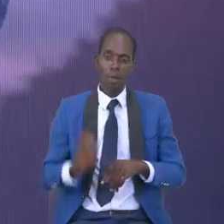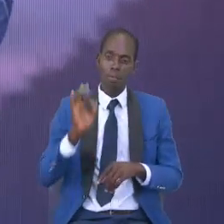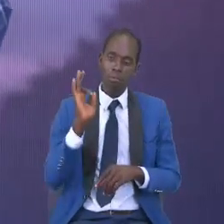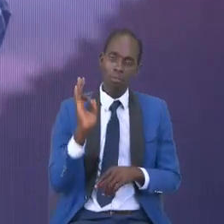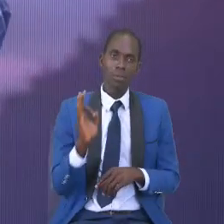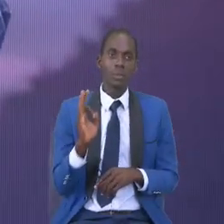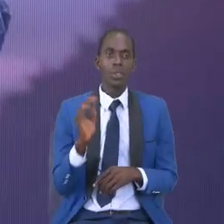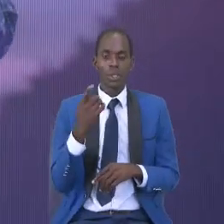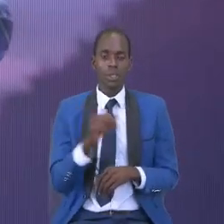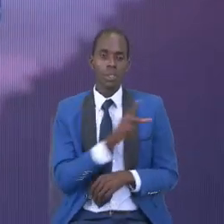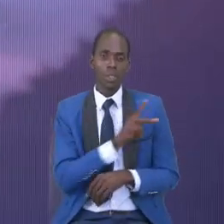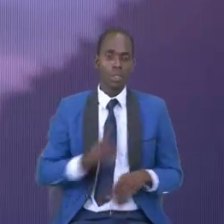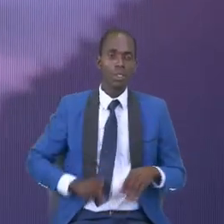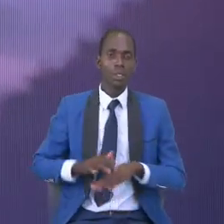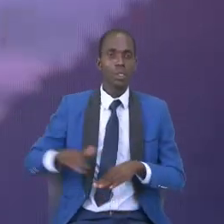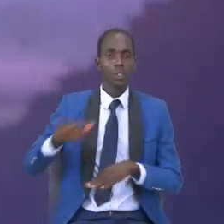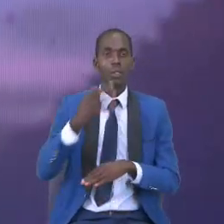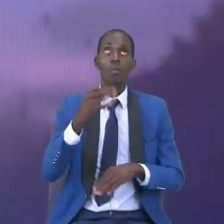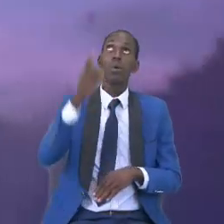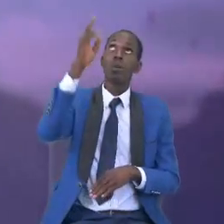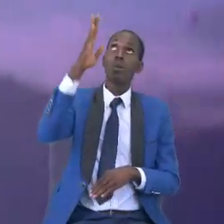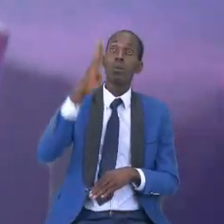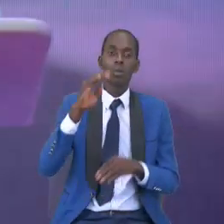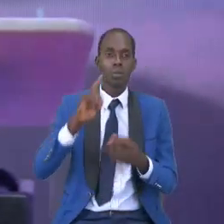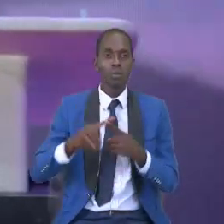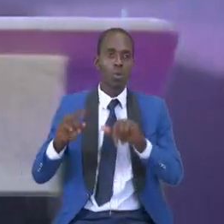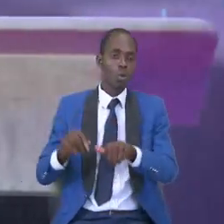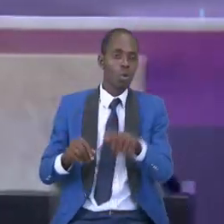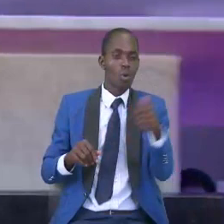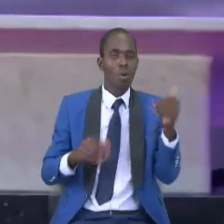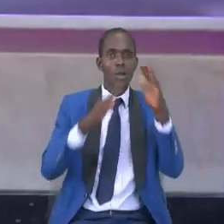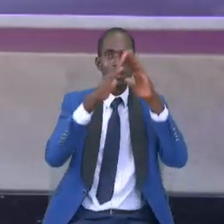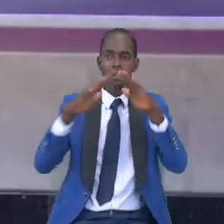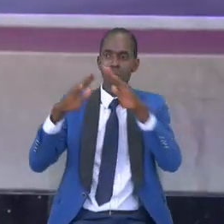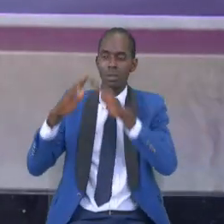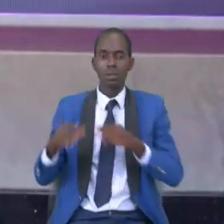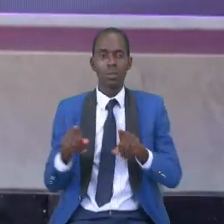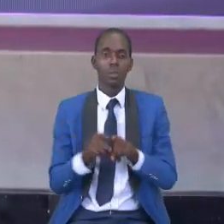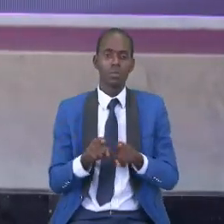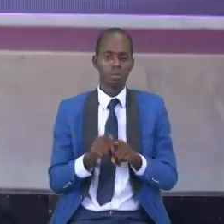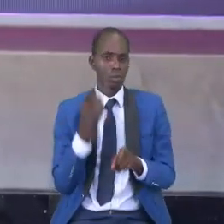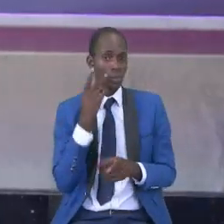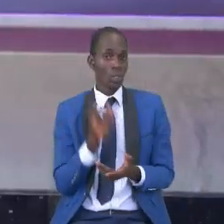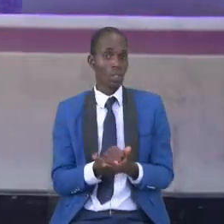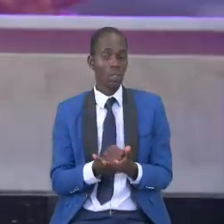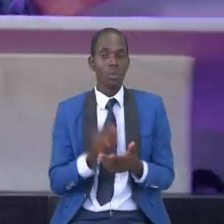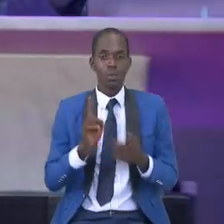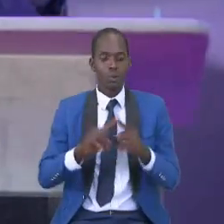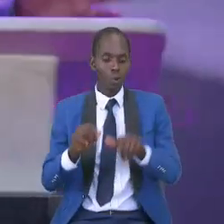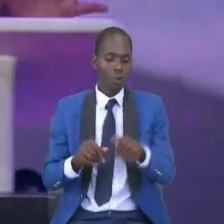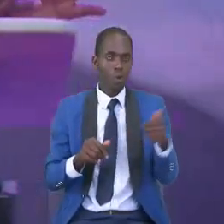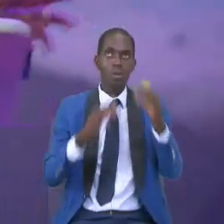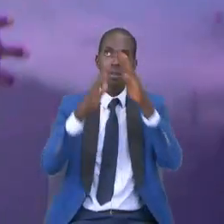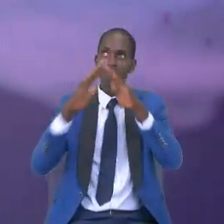the kingdom of God into other cities also. Look at that. To other